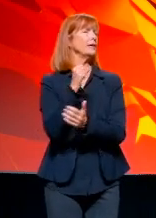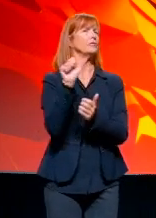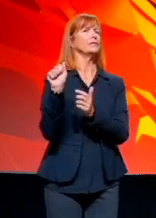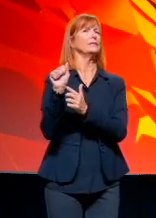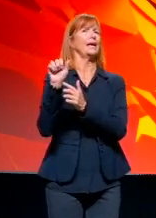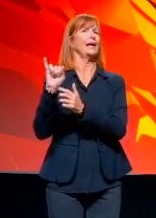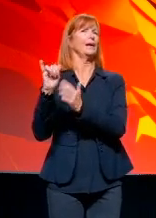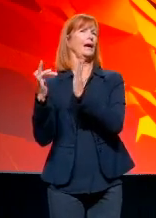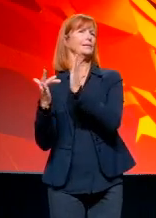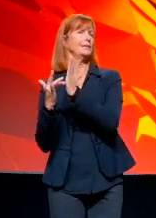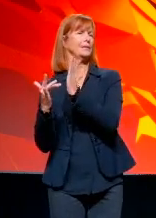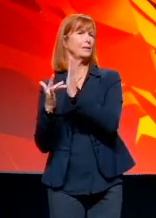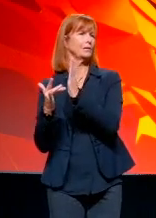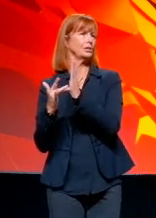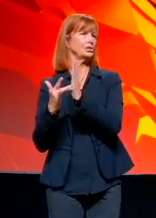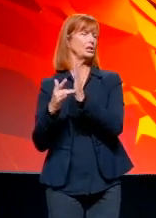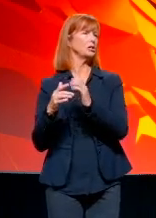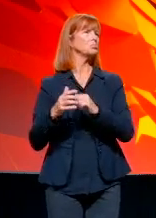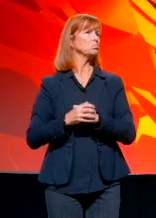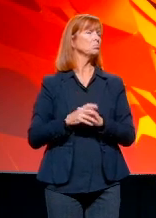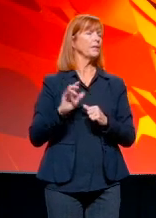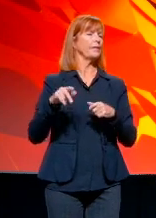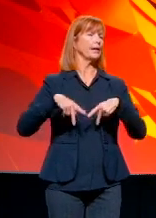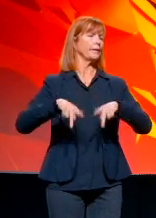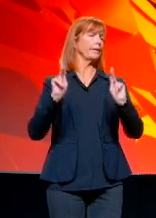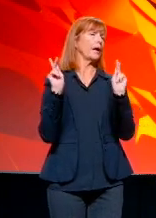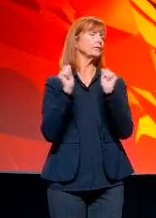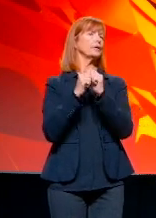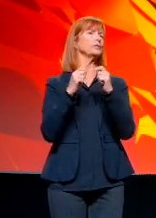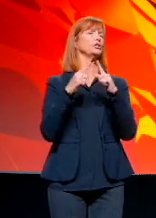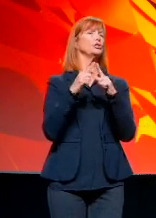to significantly allows us to build like a generalist